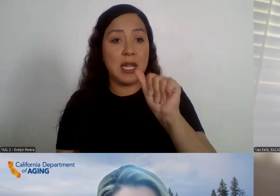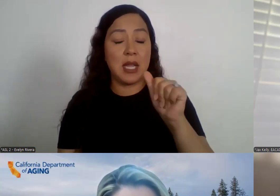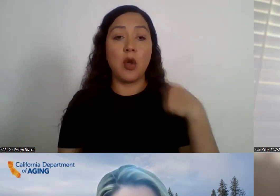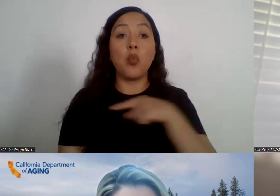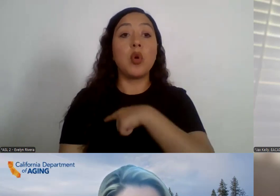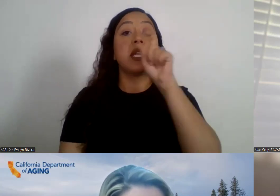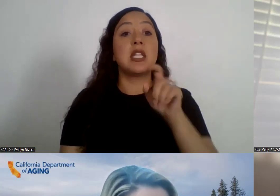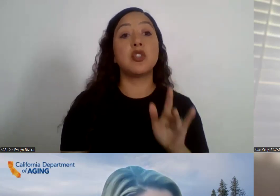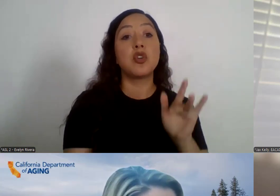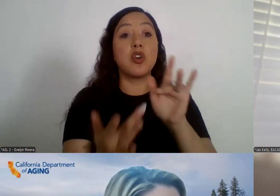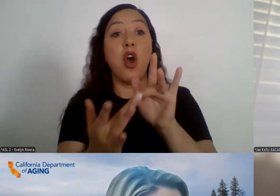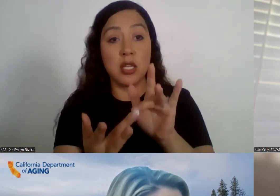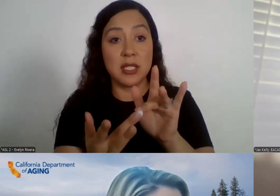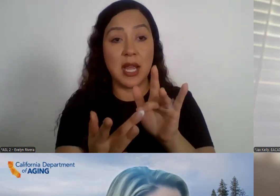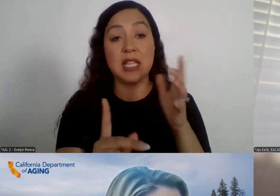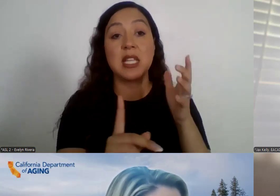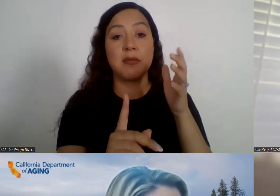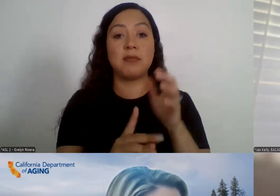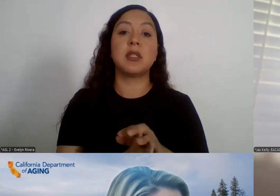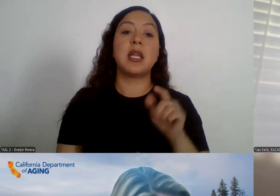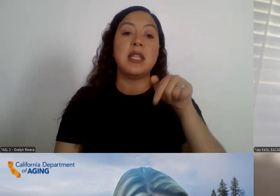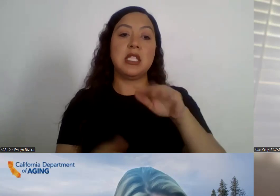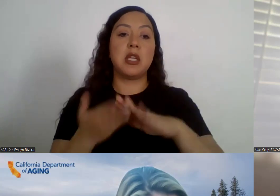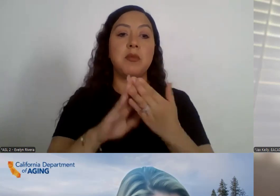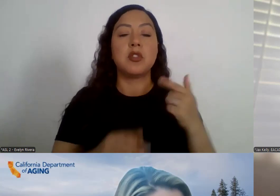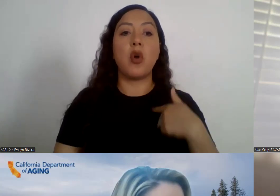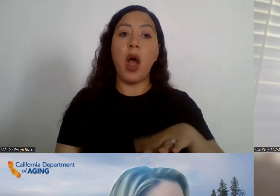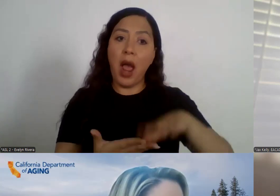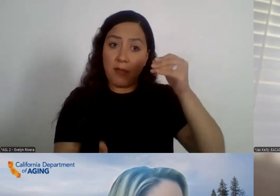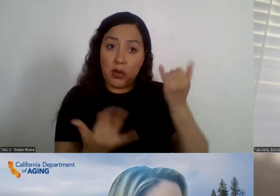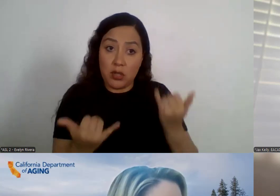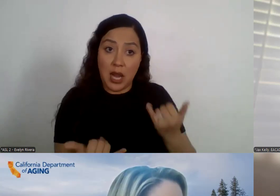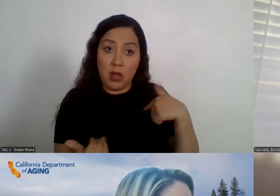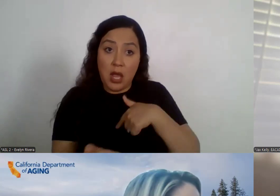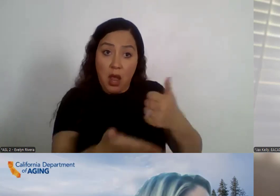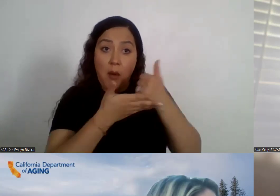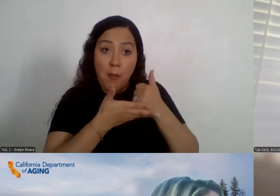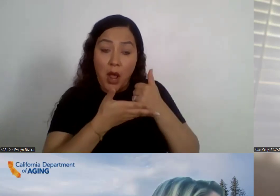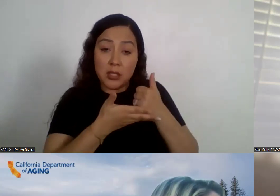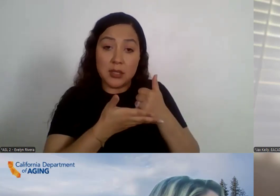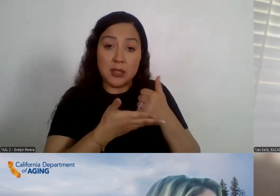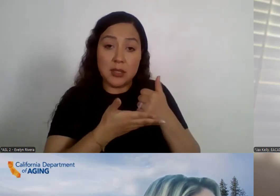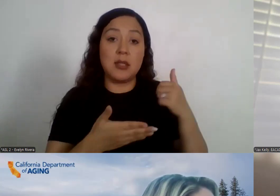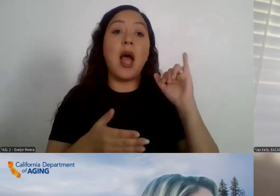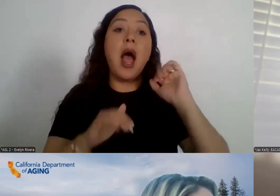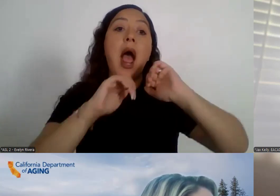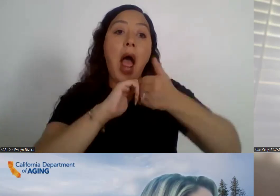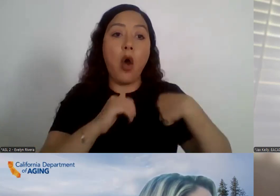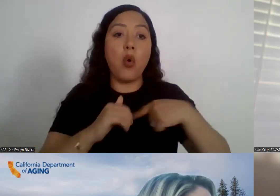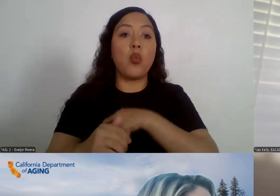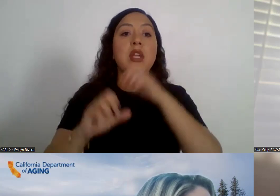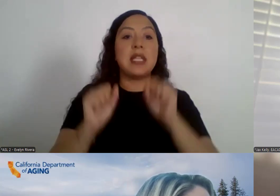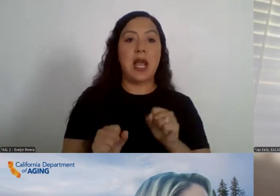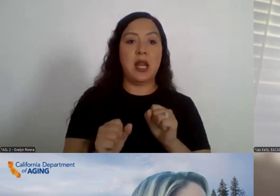into these communities. So part of what I'm going to get out of this that's going to help us is to help us inform how to reach some of